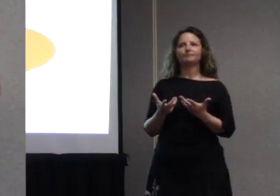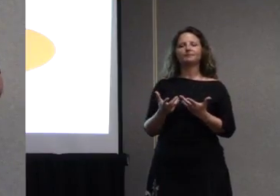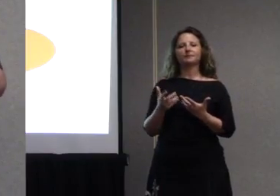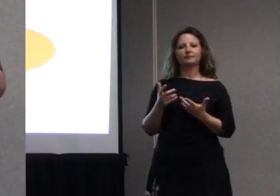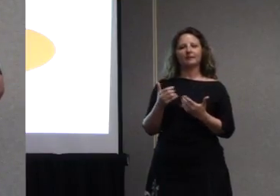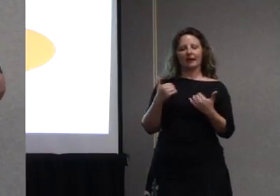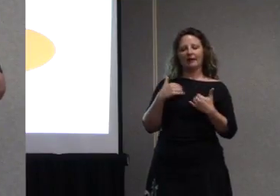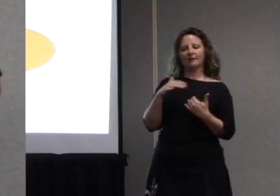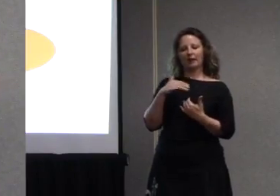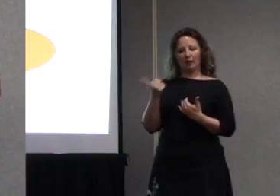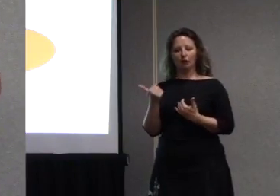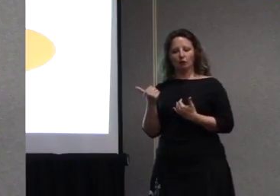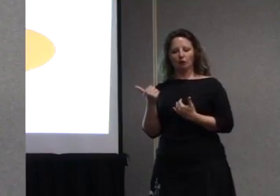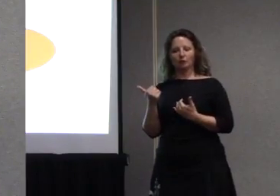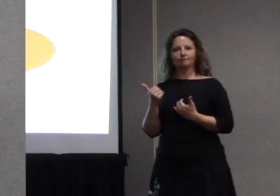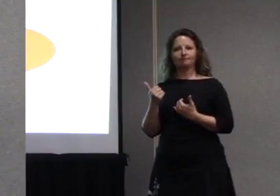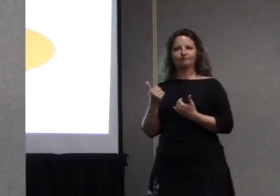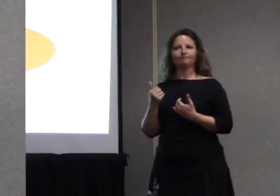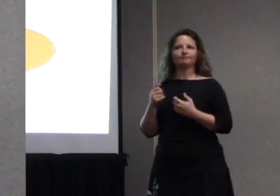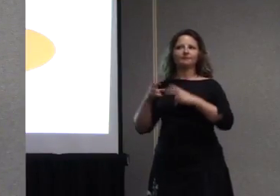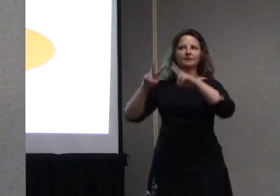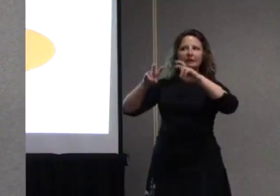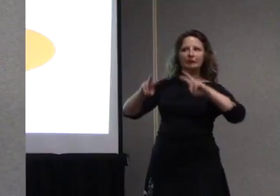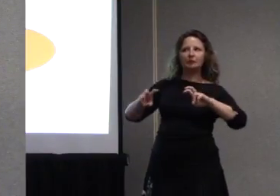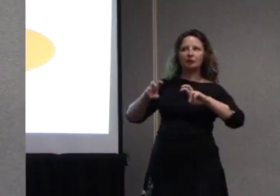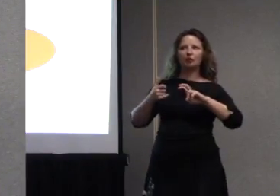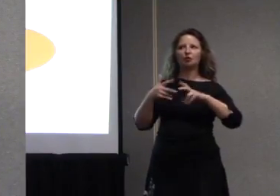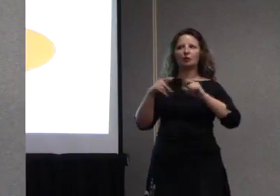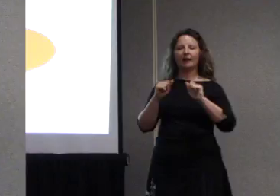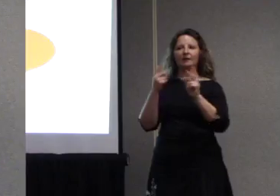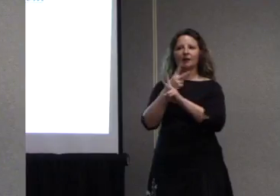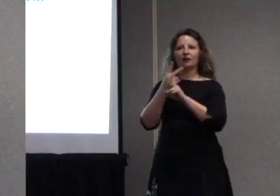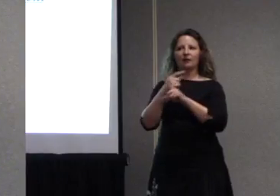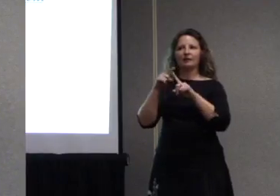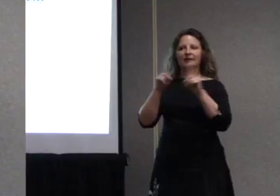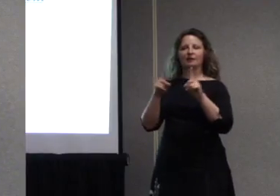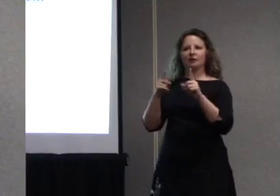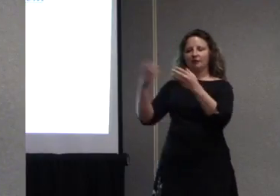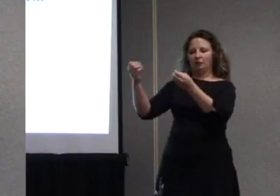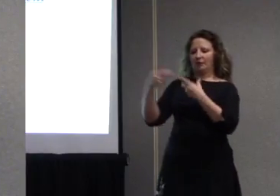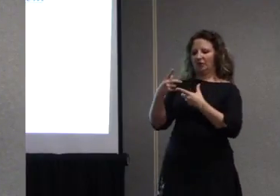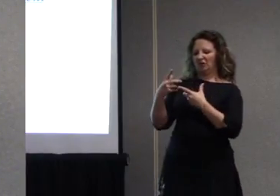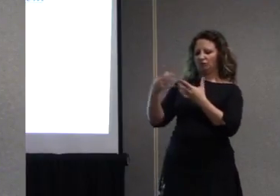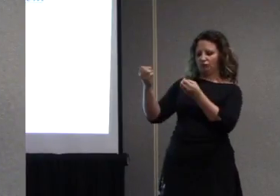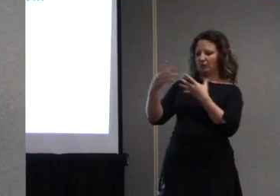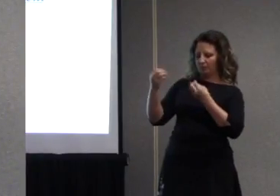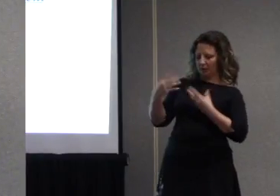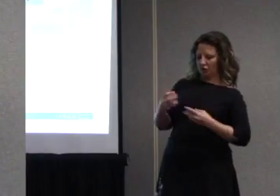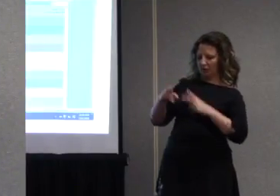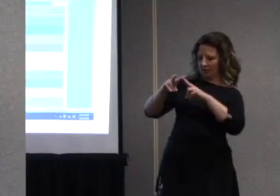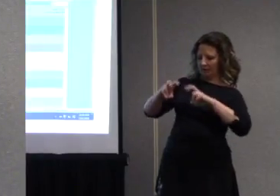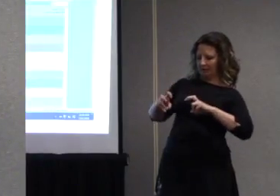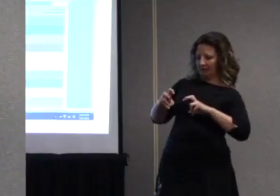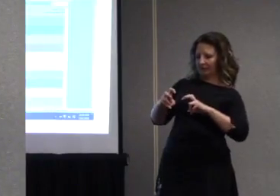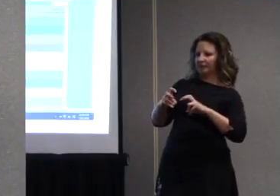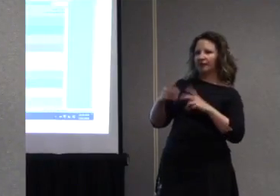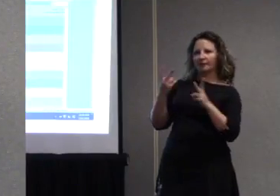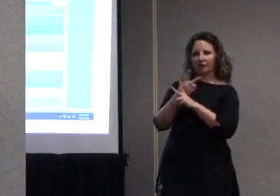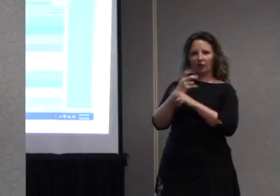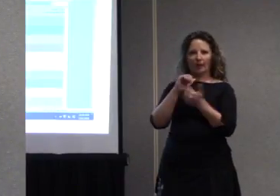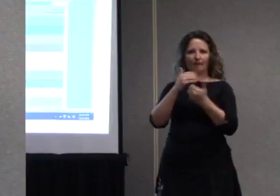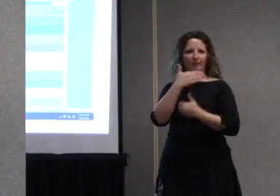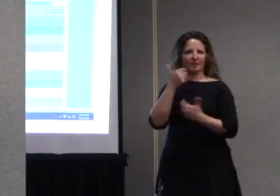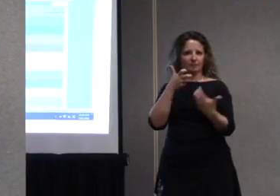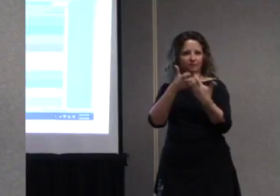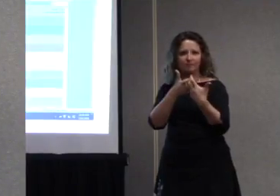of, use another instrument or some way to triangulate the data to make sure that it's what you need to have. So